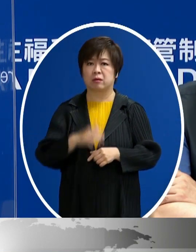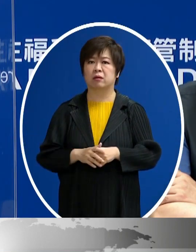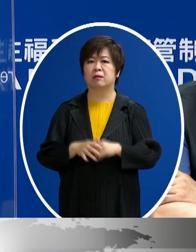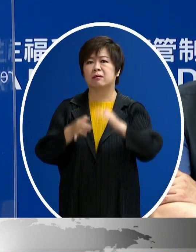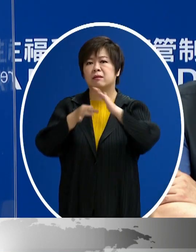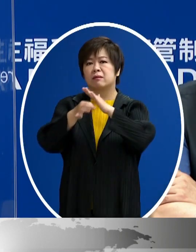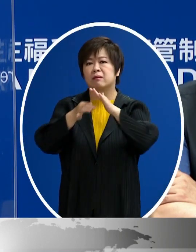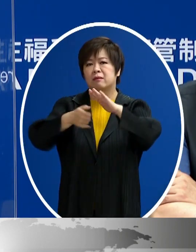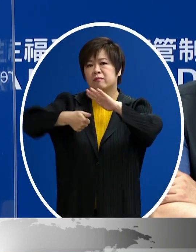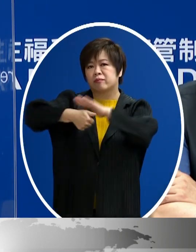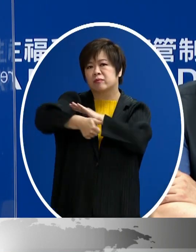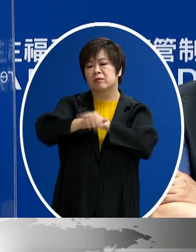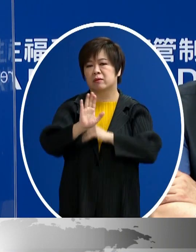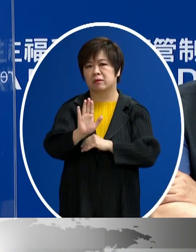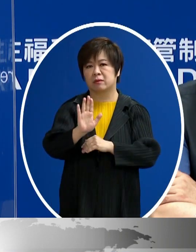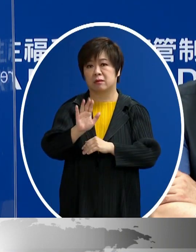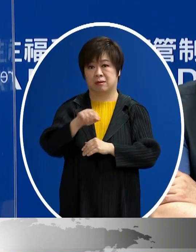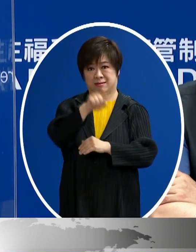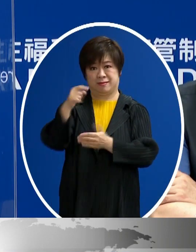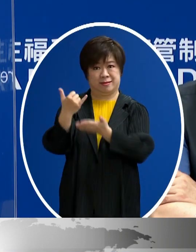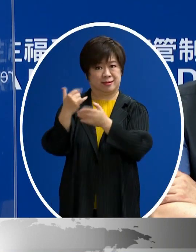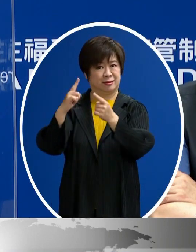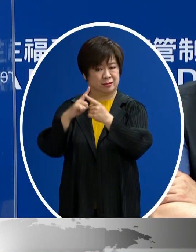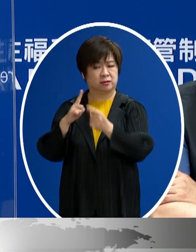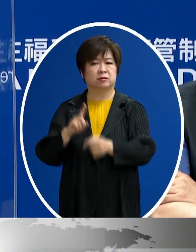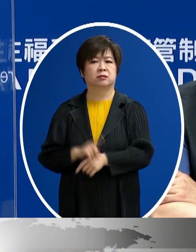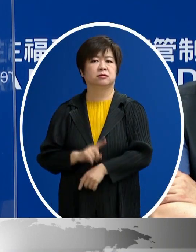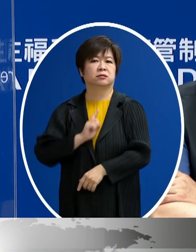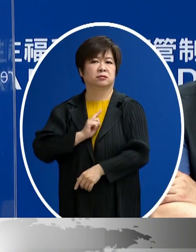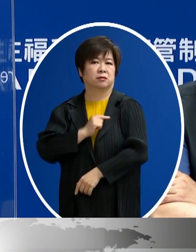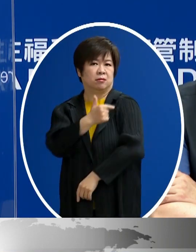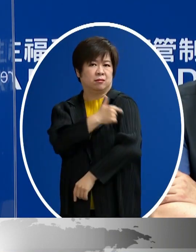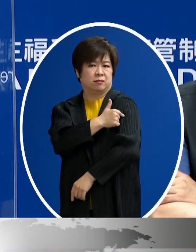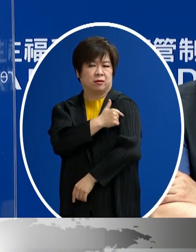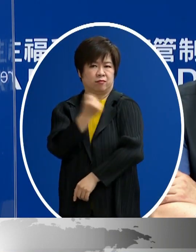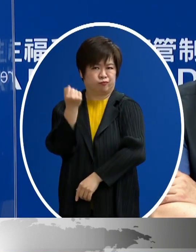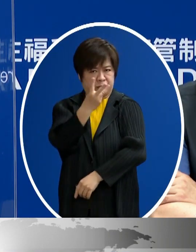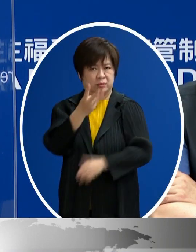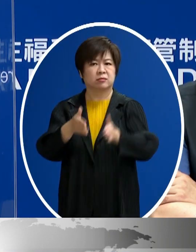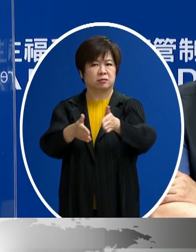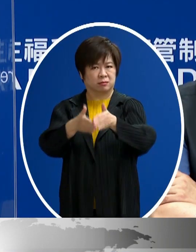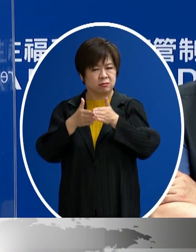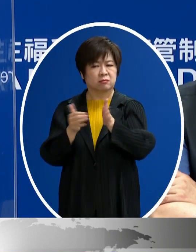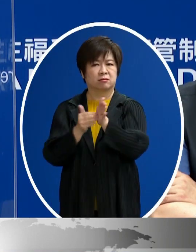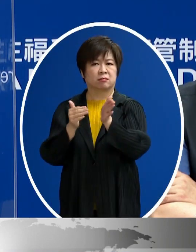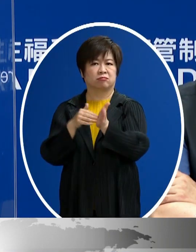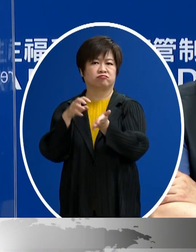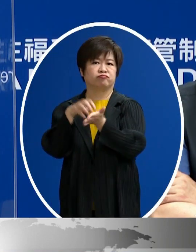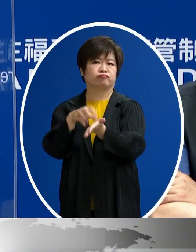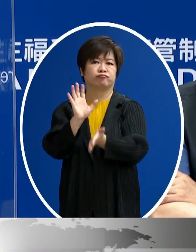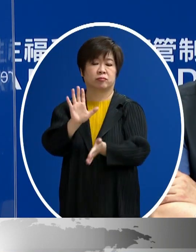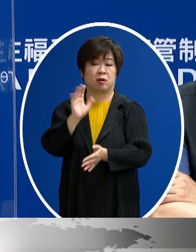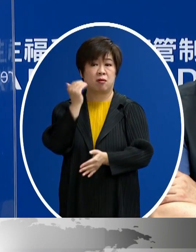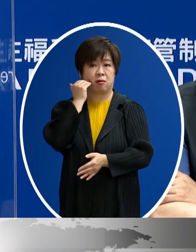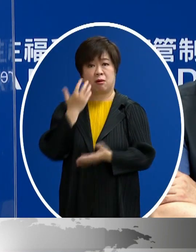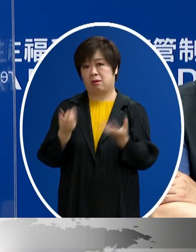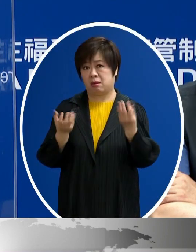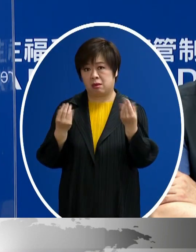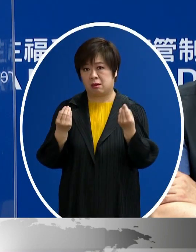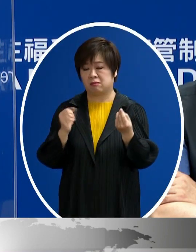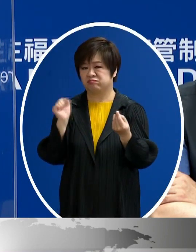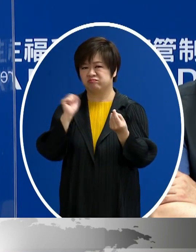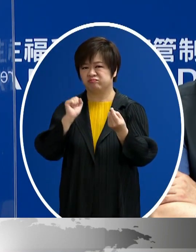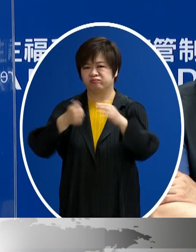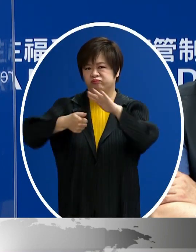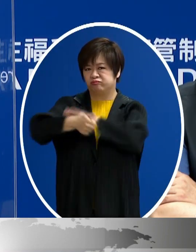these specific entertainment venues, to provide proof of having received at least 3 doses of vaccine. Those who have